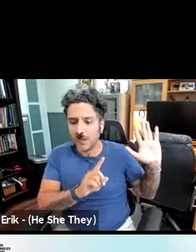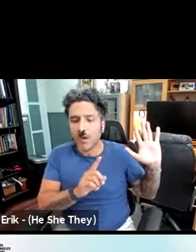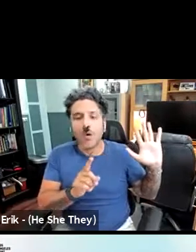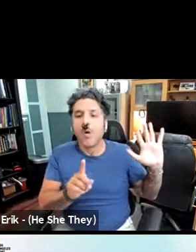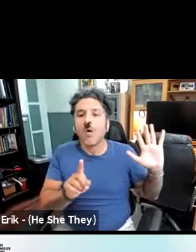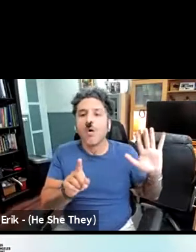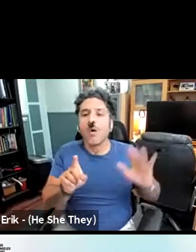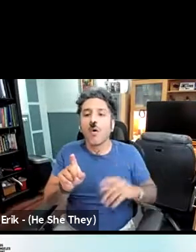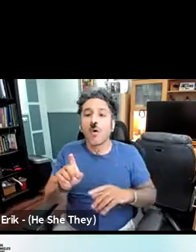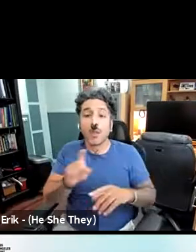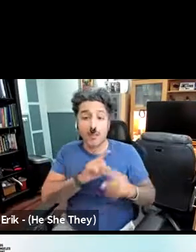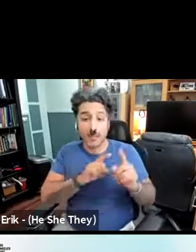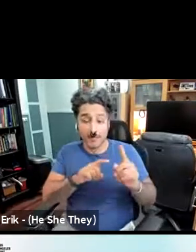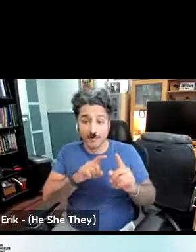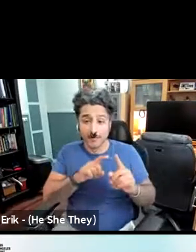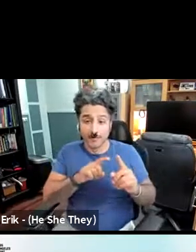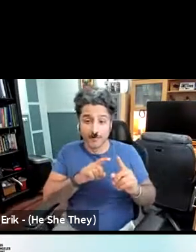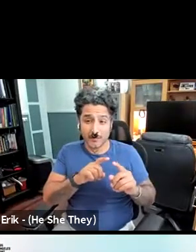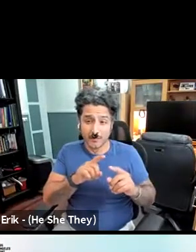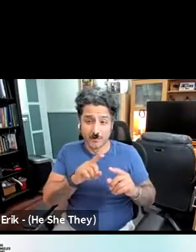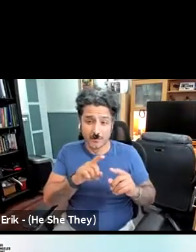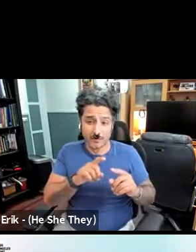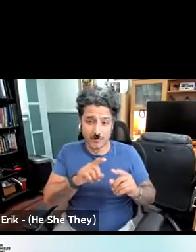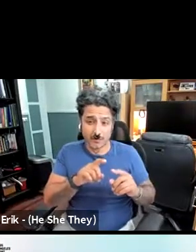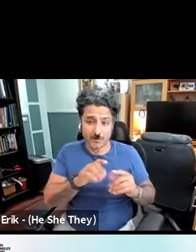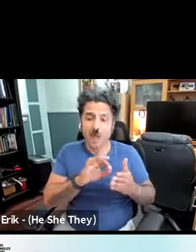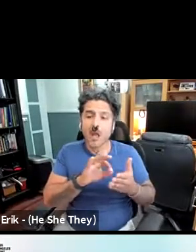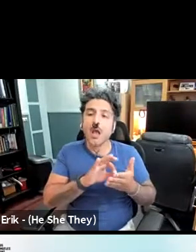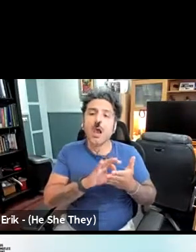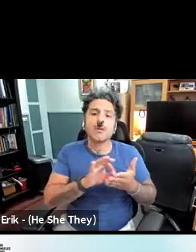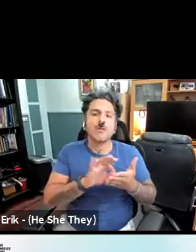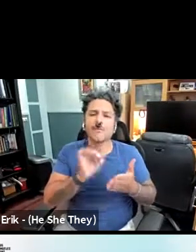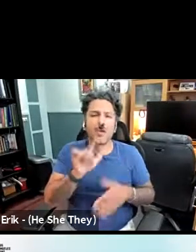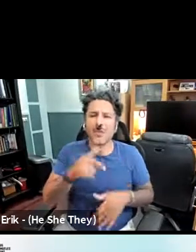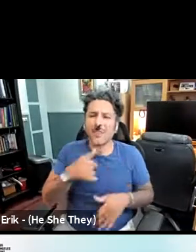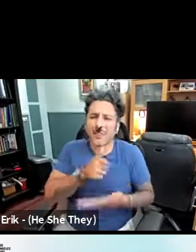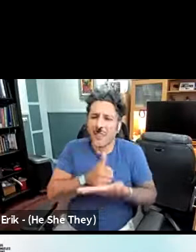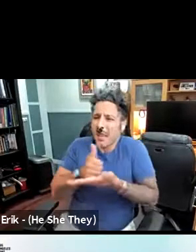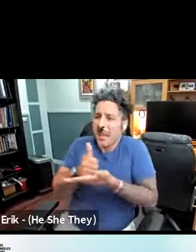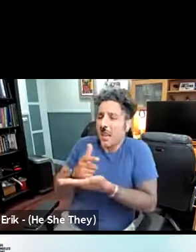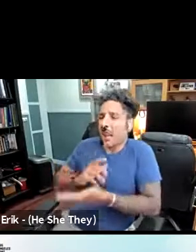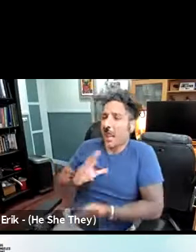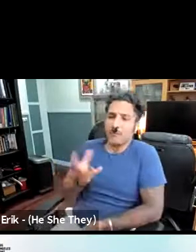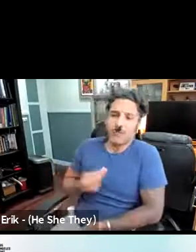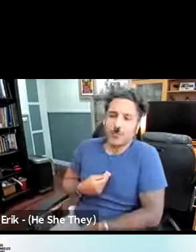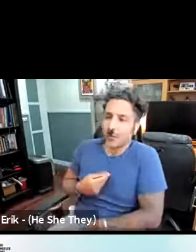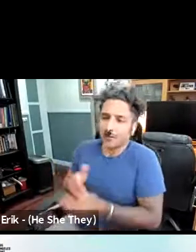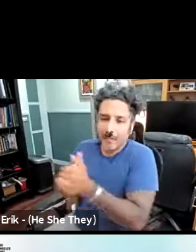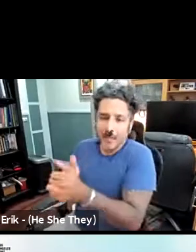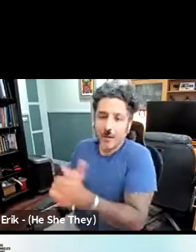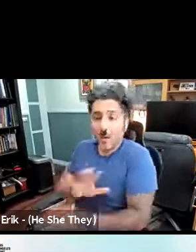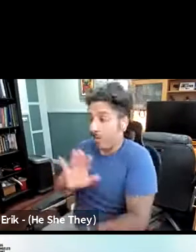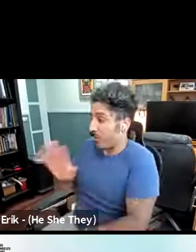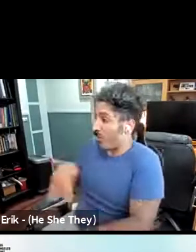that's made it, that's big names, they ain't gonna help out no trans-led organization.